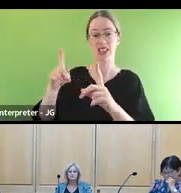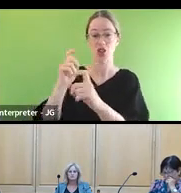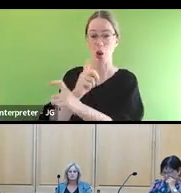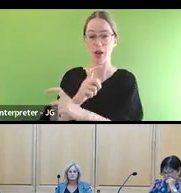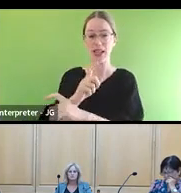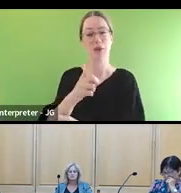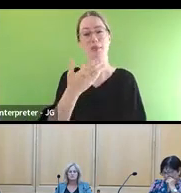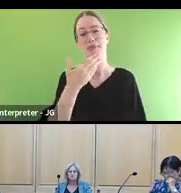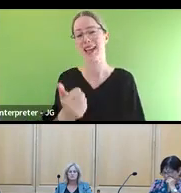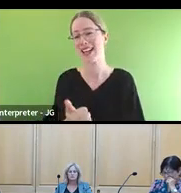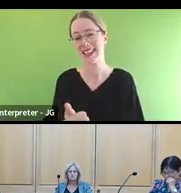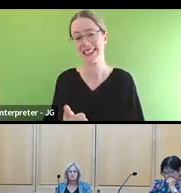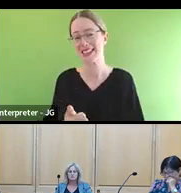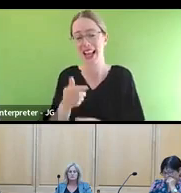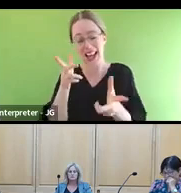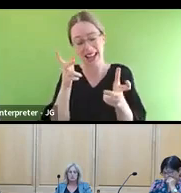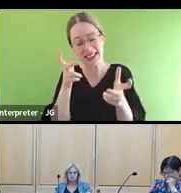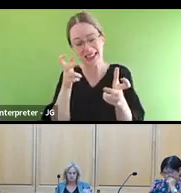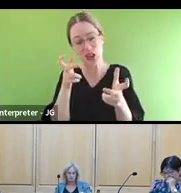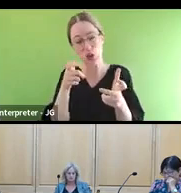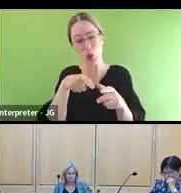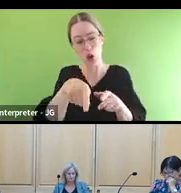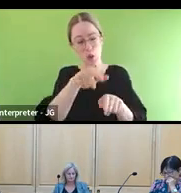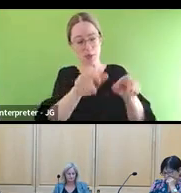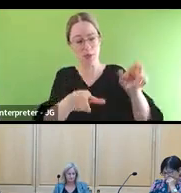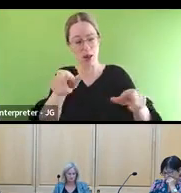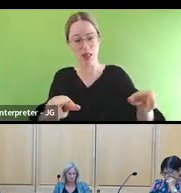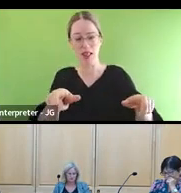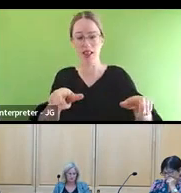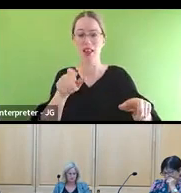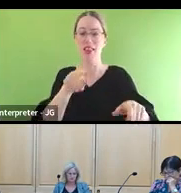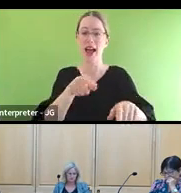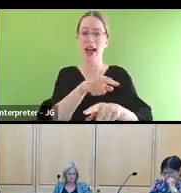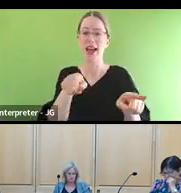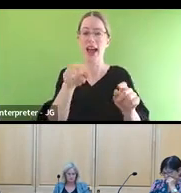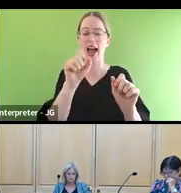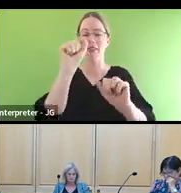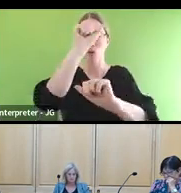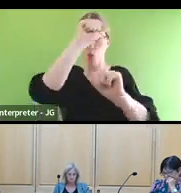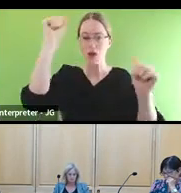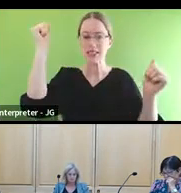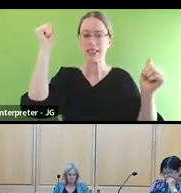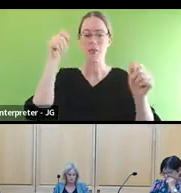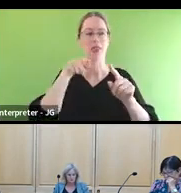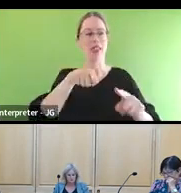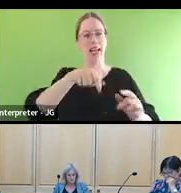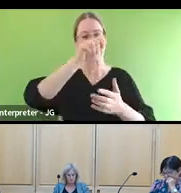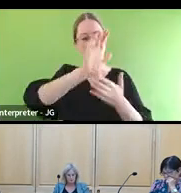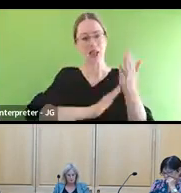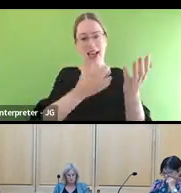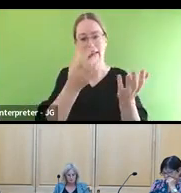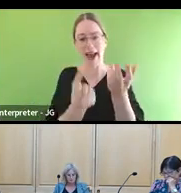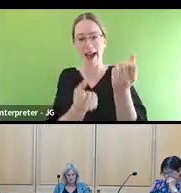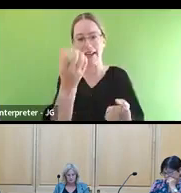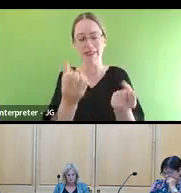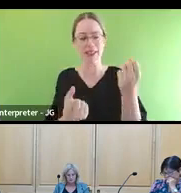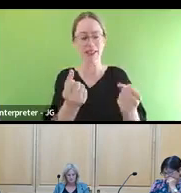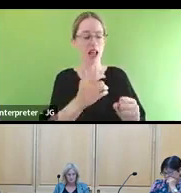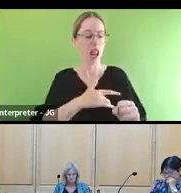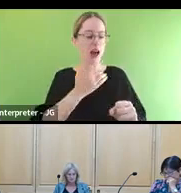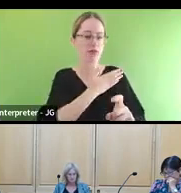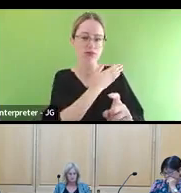but please listen to the people who have the wisdom, who have the experience, the lived